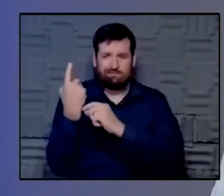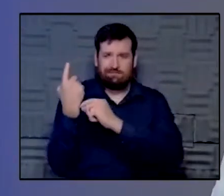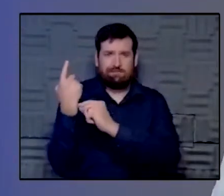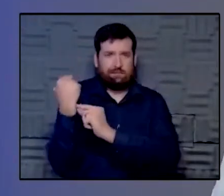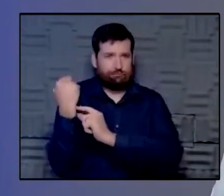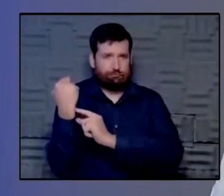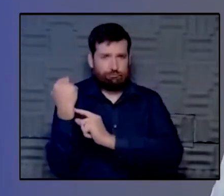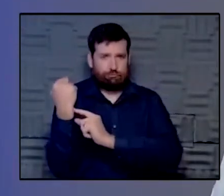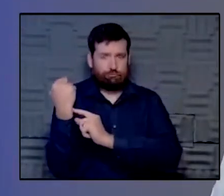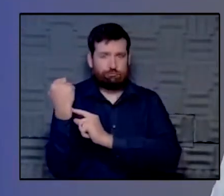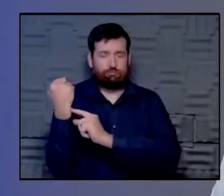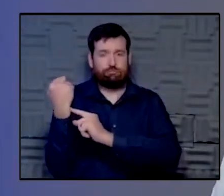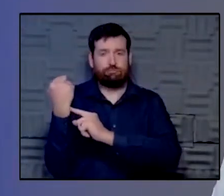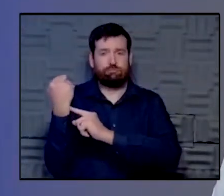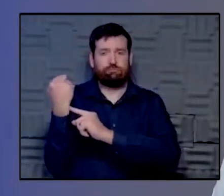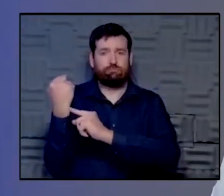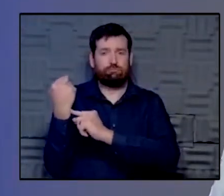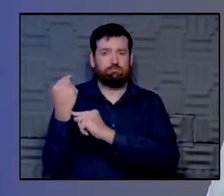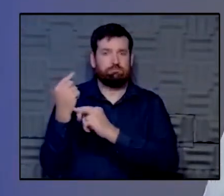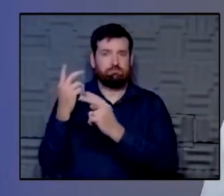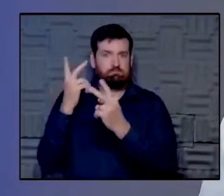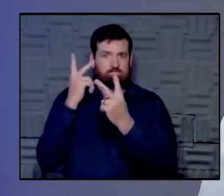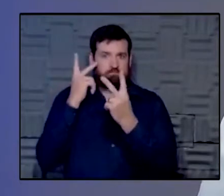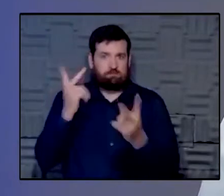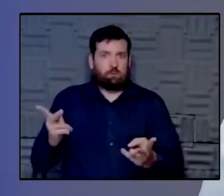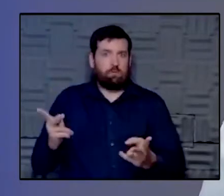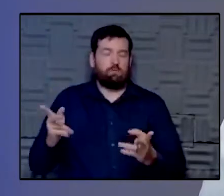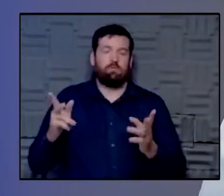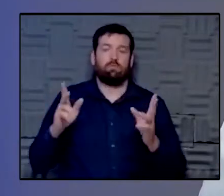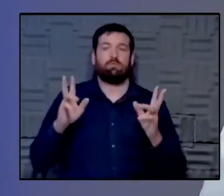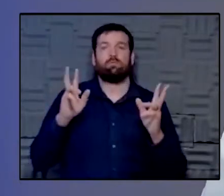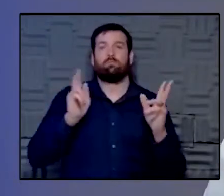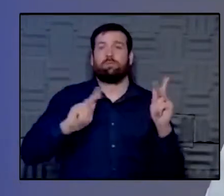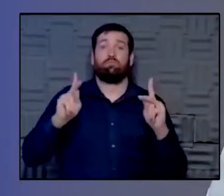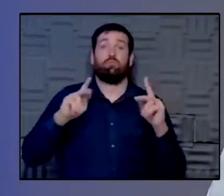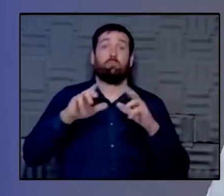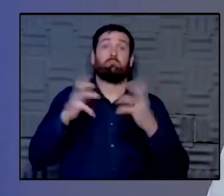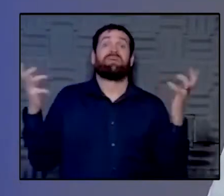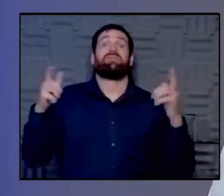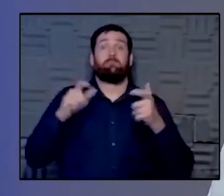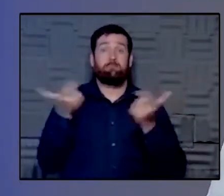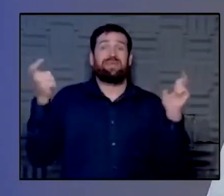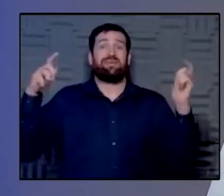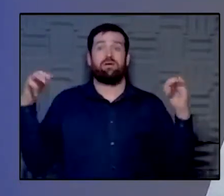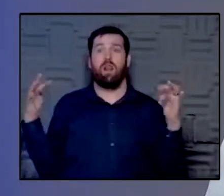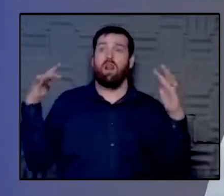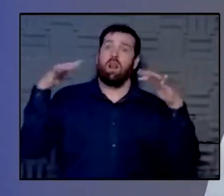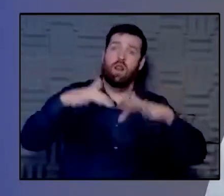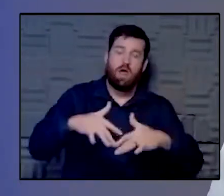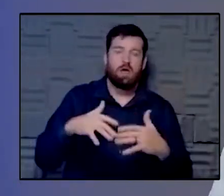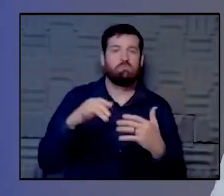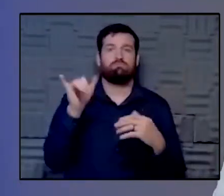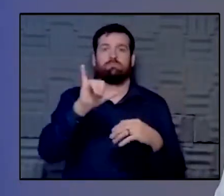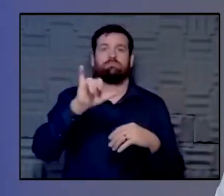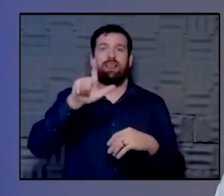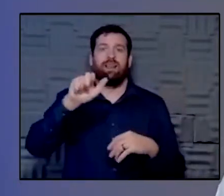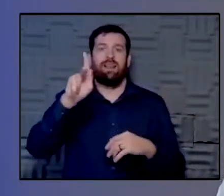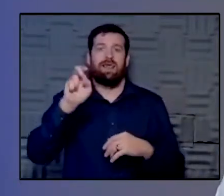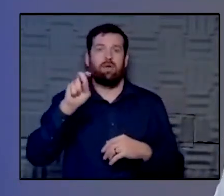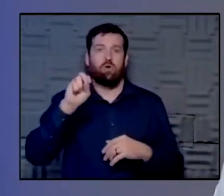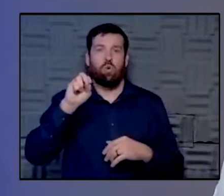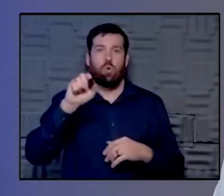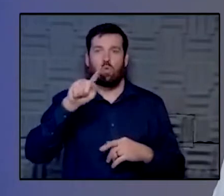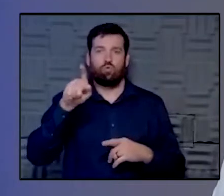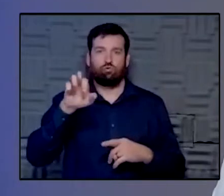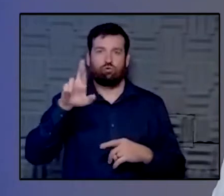year ago, we saw that people were having large get-togethers, and we saw those in those places like the Lake of the Ozarks. I